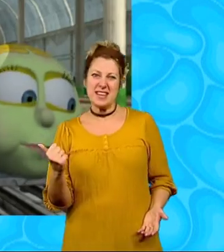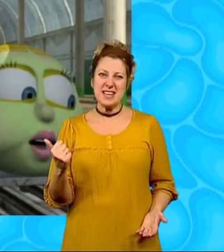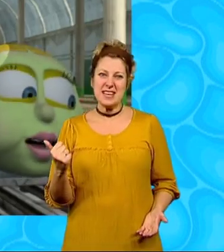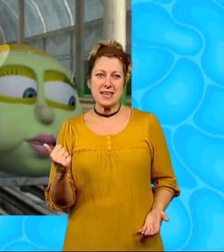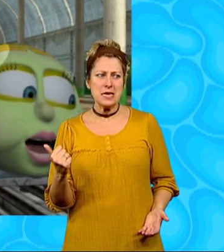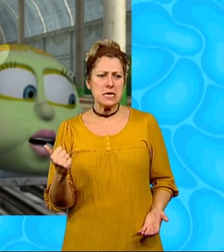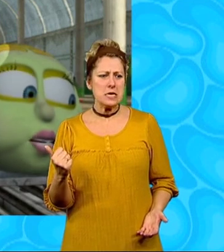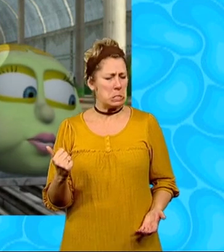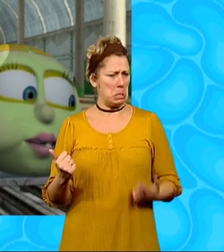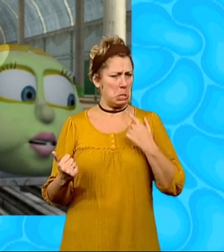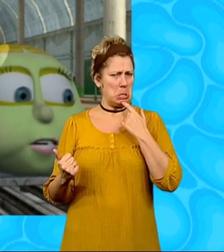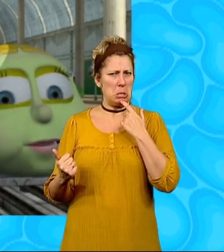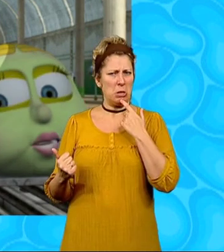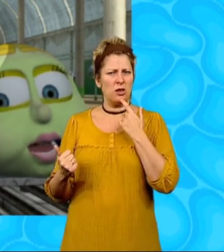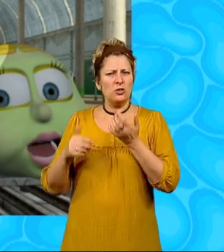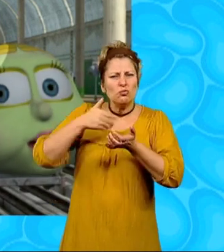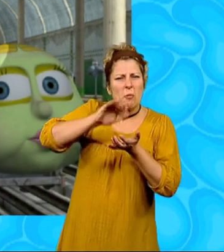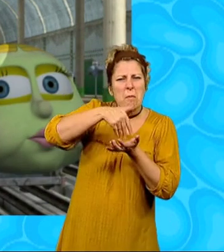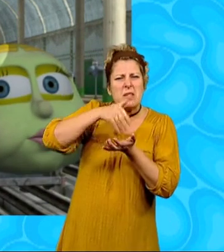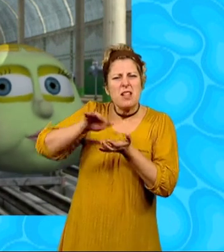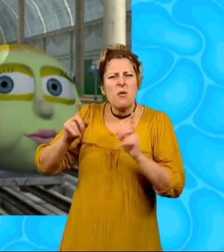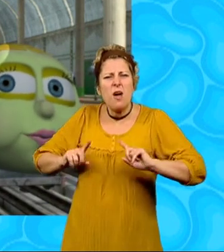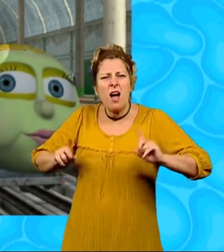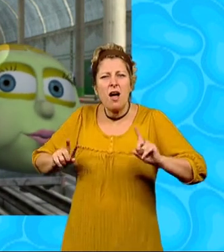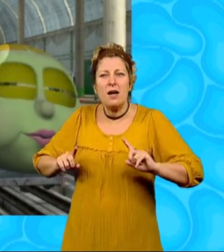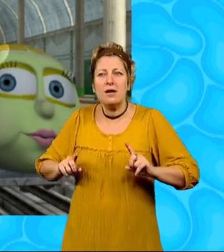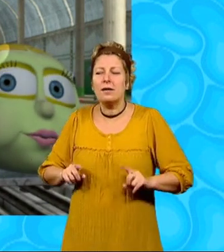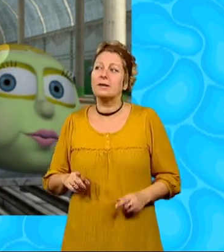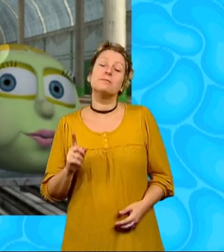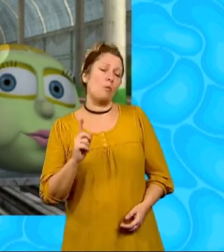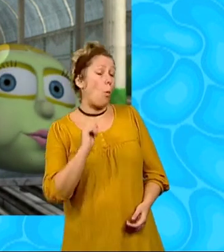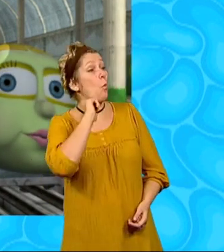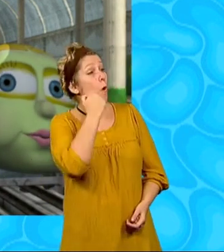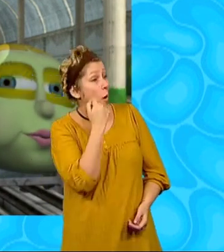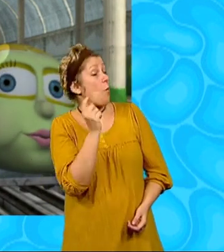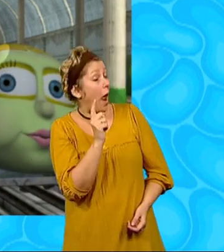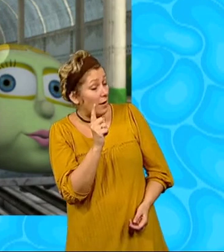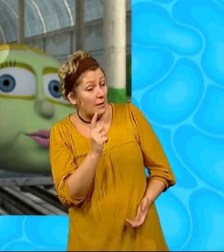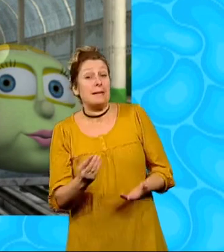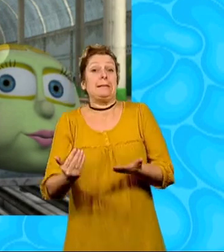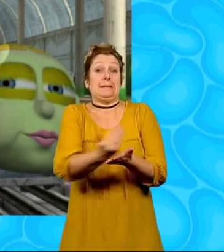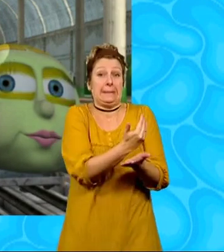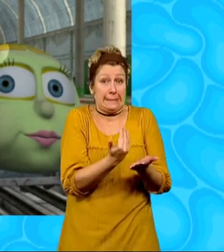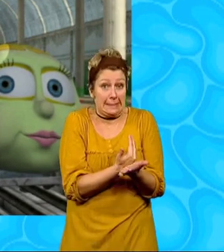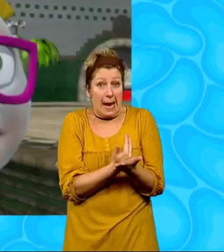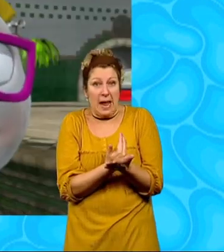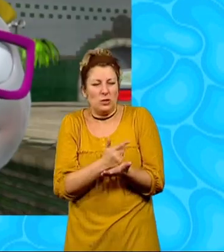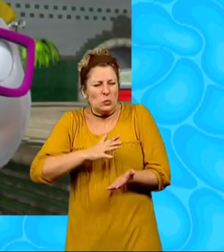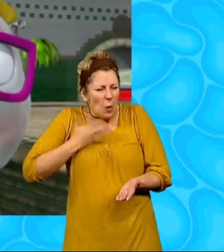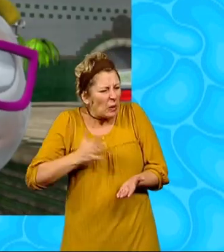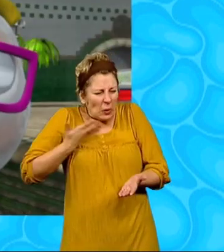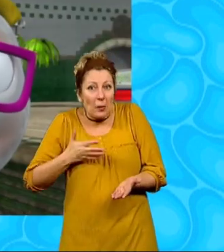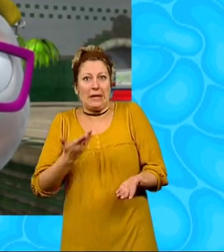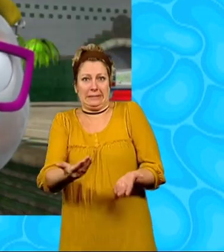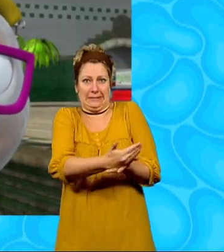What is a jumble sale? Well, we collect things that people don't want. And